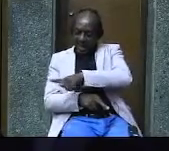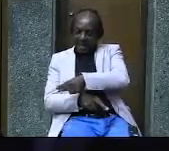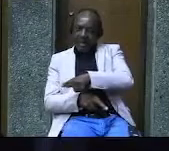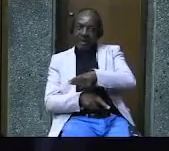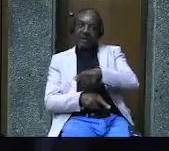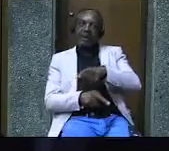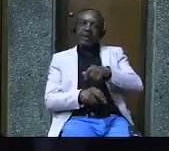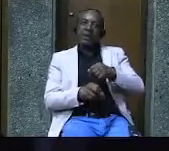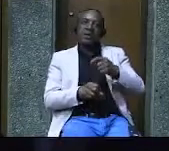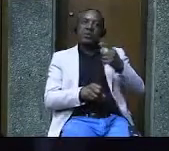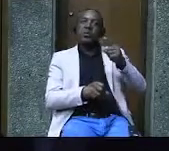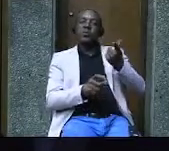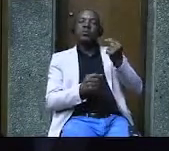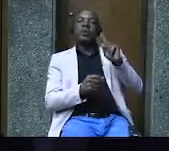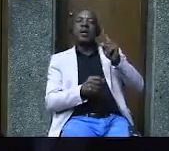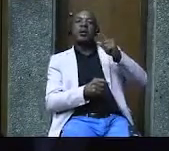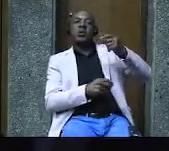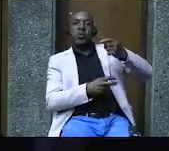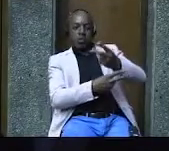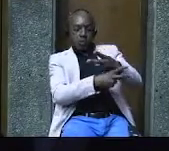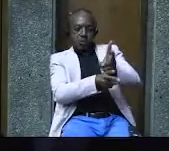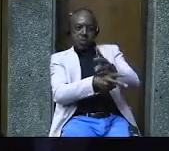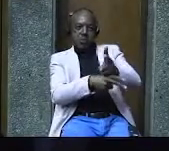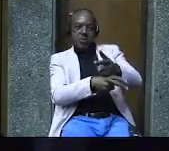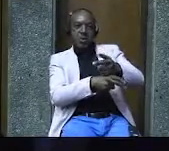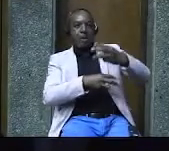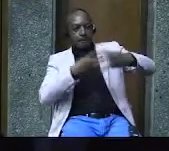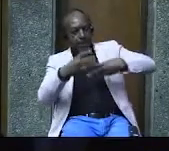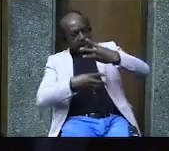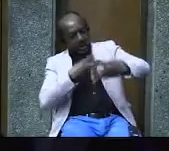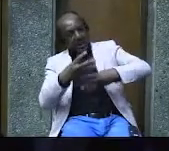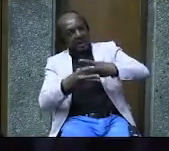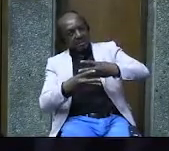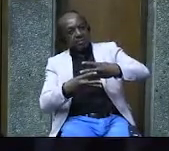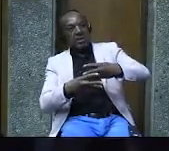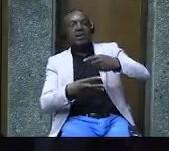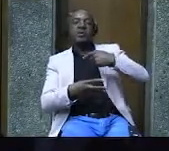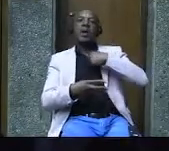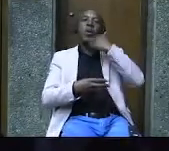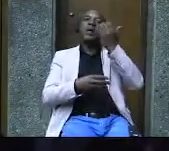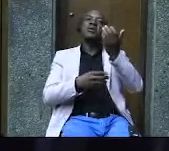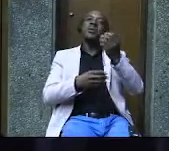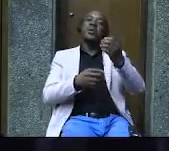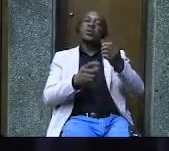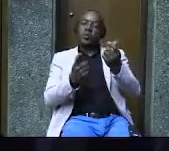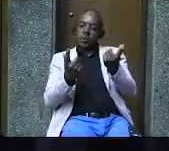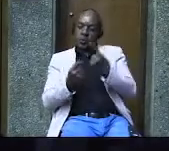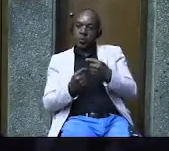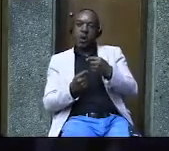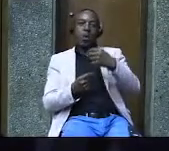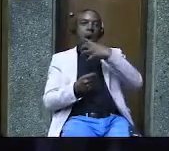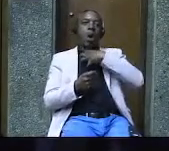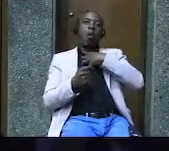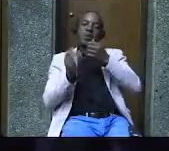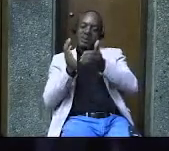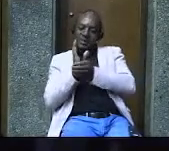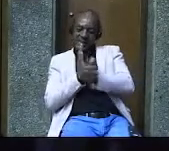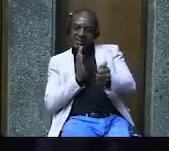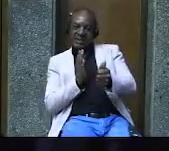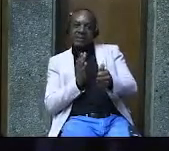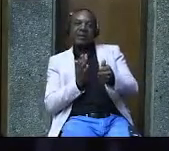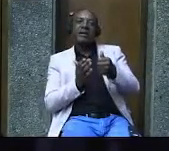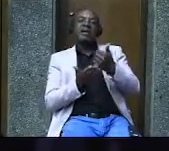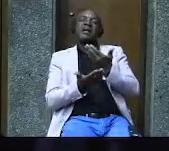ka ba ka ro government wa rona so re gone ho iketsetsa hore re sebetse re gone ho sustain so ntho re